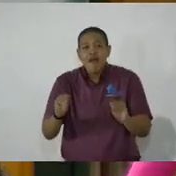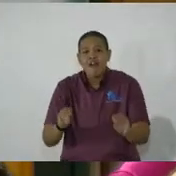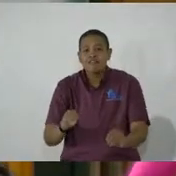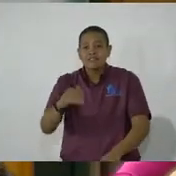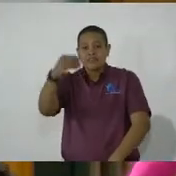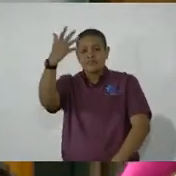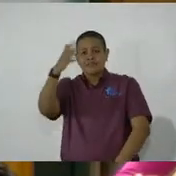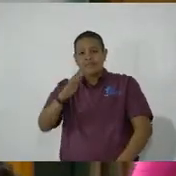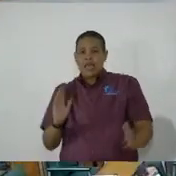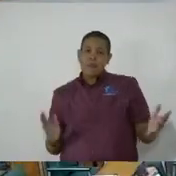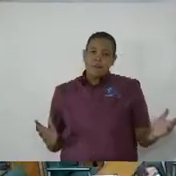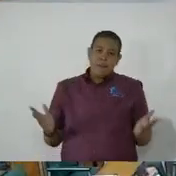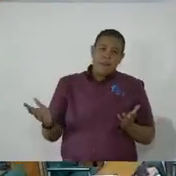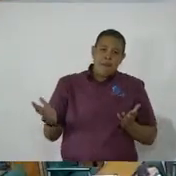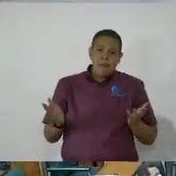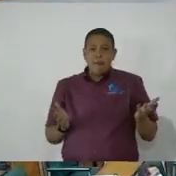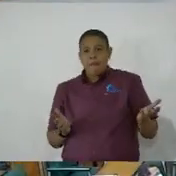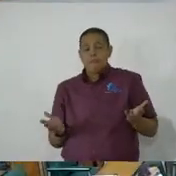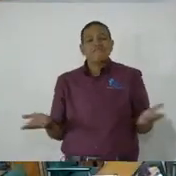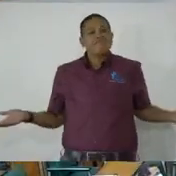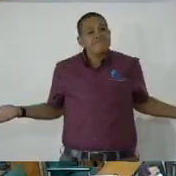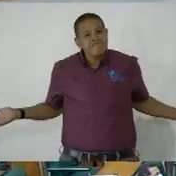locations.